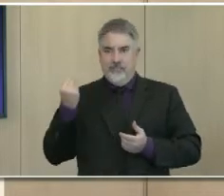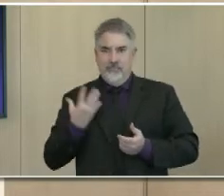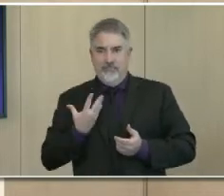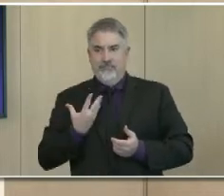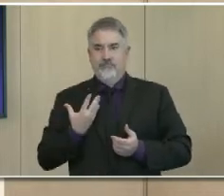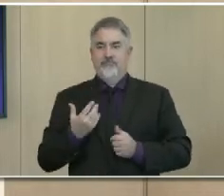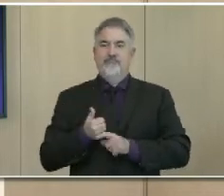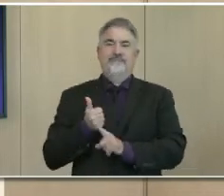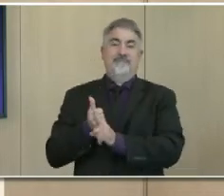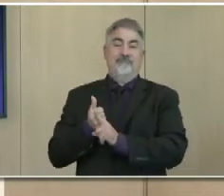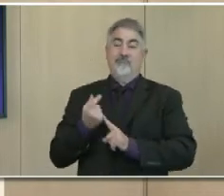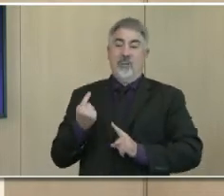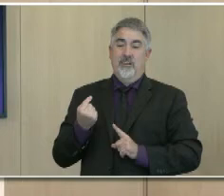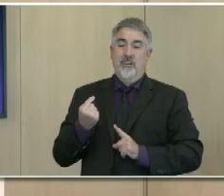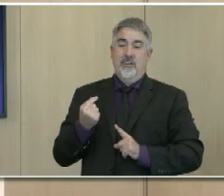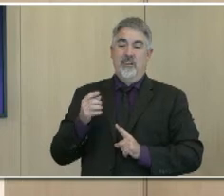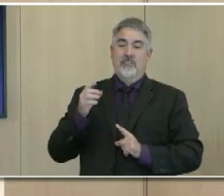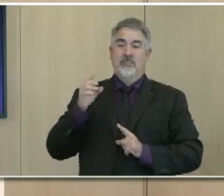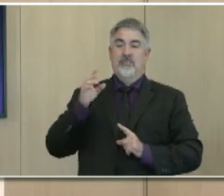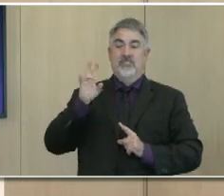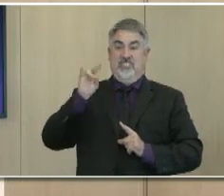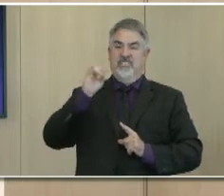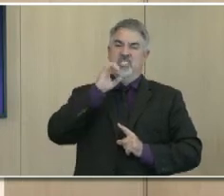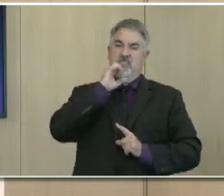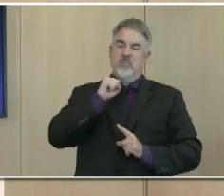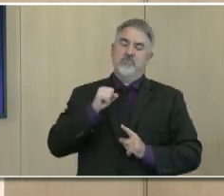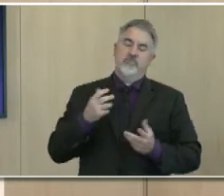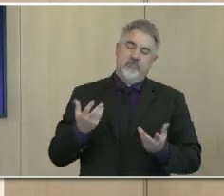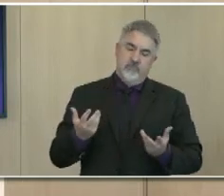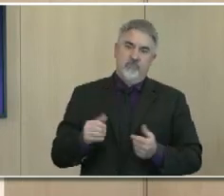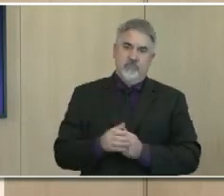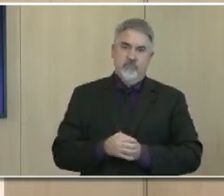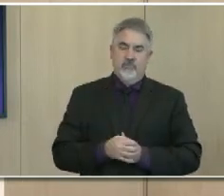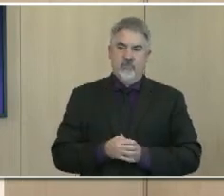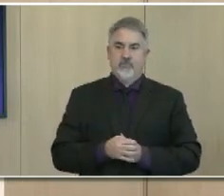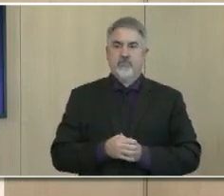their late 70s. Now, of the